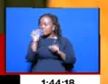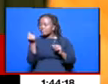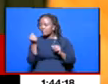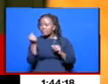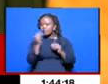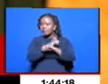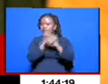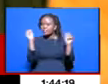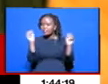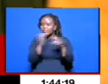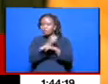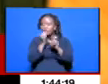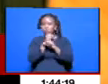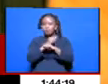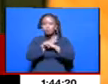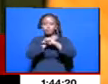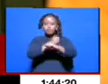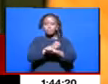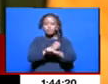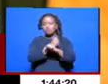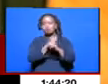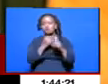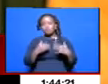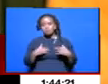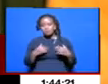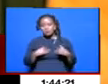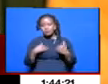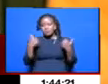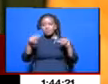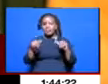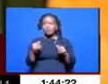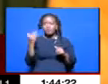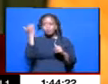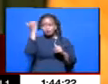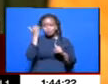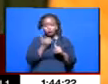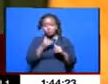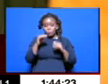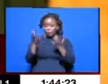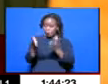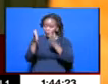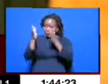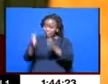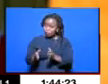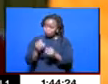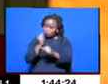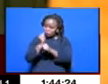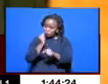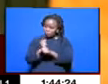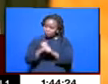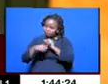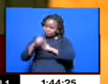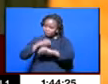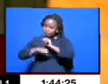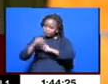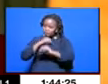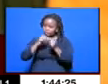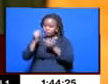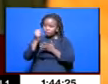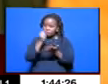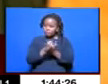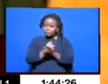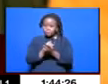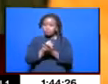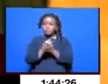instituted in any court of law against the president or a person performing the functions of that office in